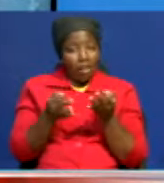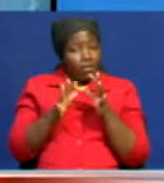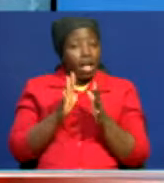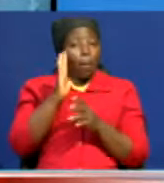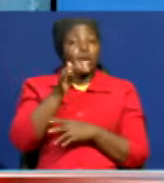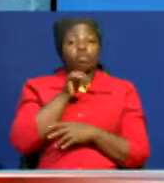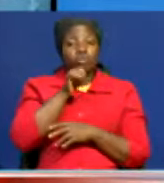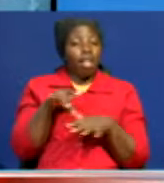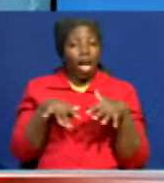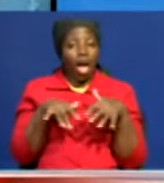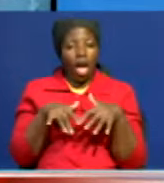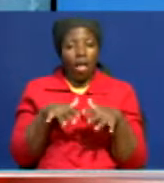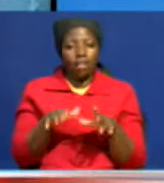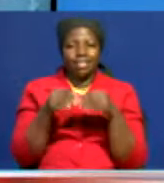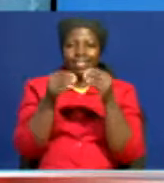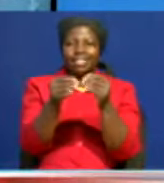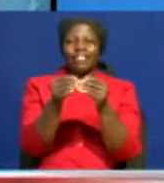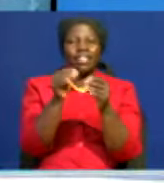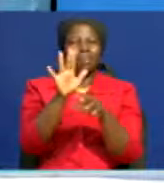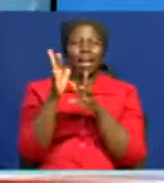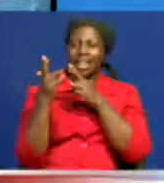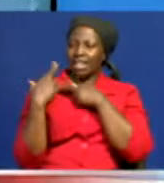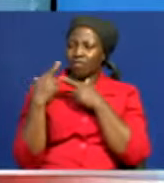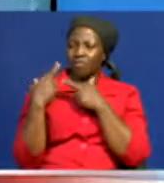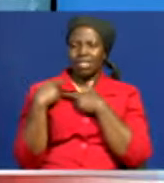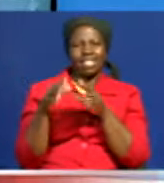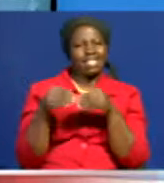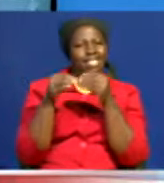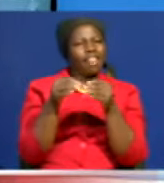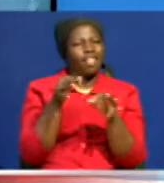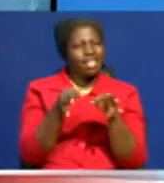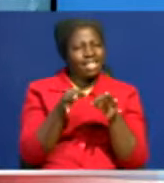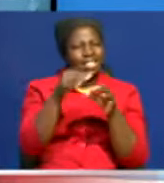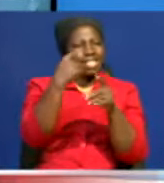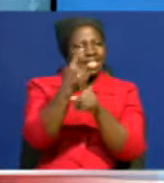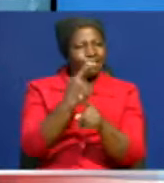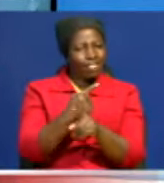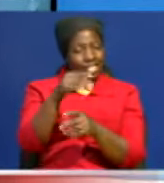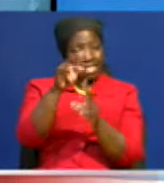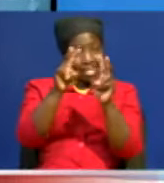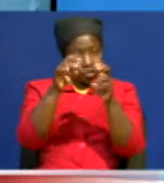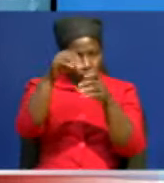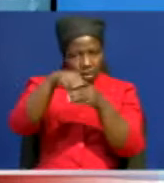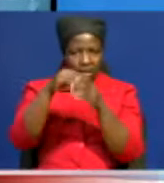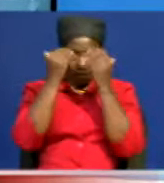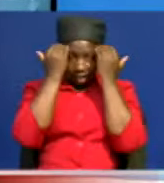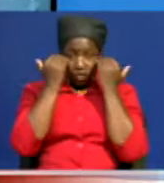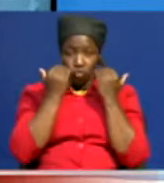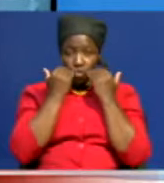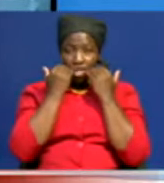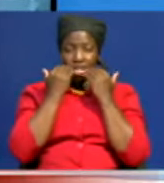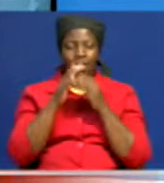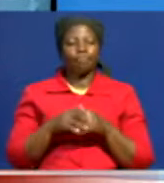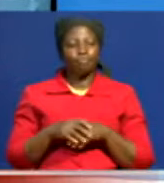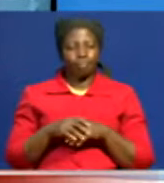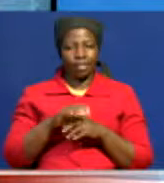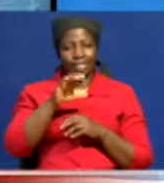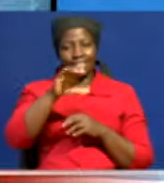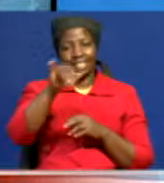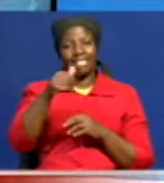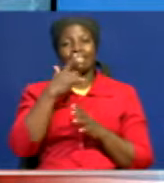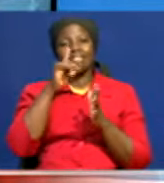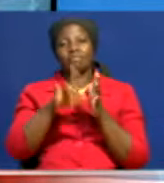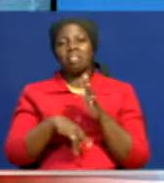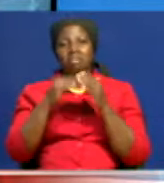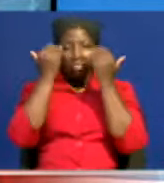majukumu yao ya kutoa haki katika masuala mbalimbali mahakamani. Kwenye taarifa, Jaji Mkuu alisema idara ya mahakama hivi majuzi imekuwa